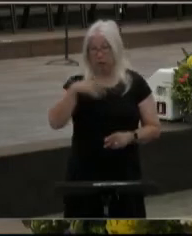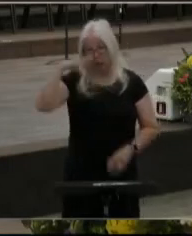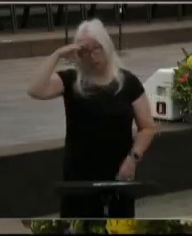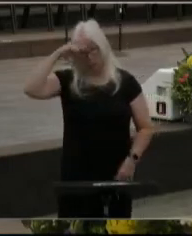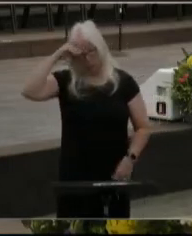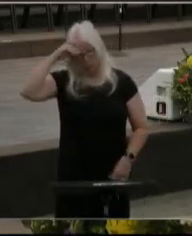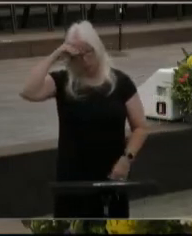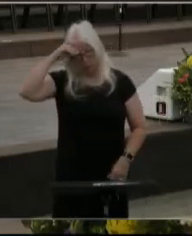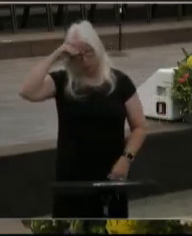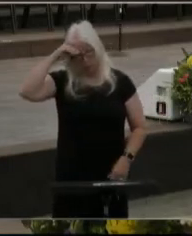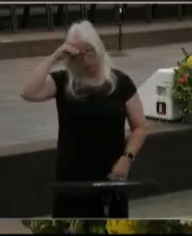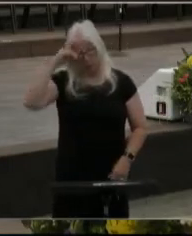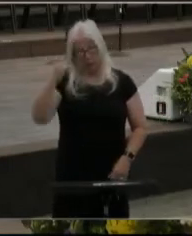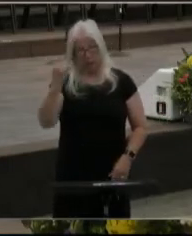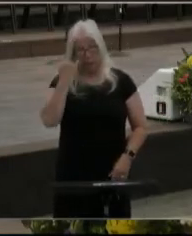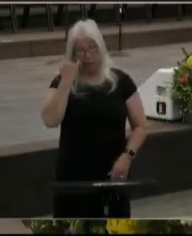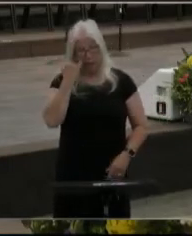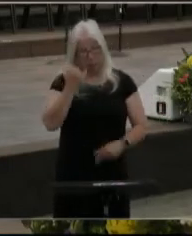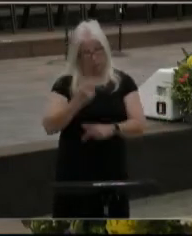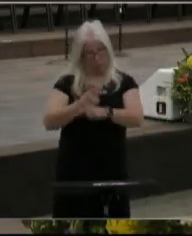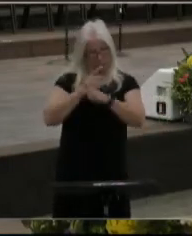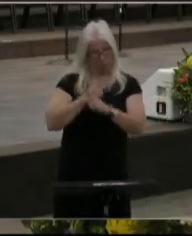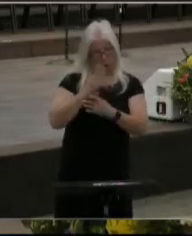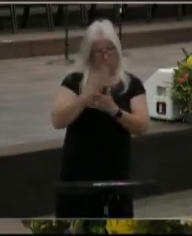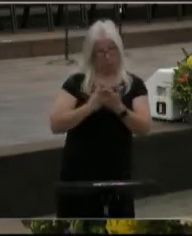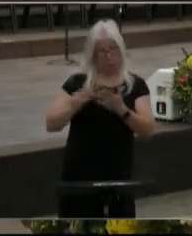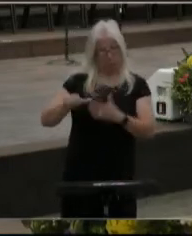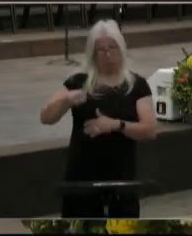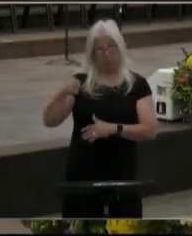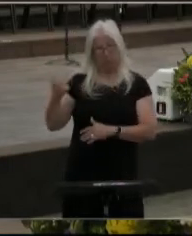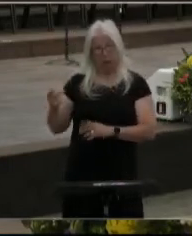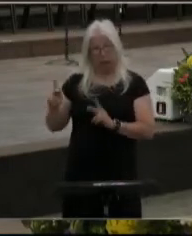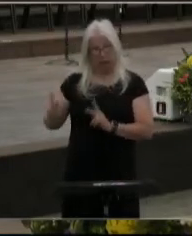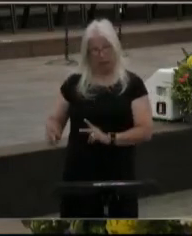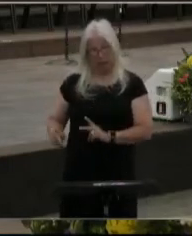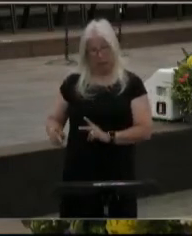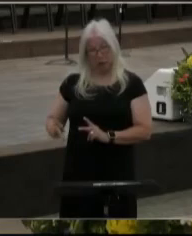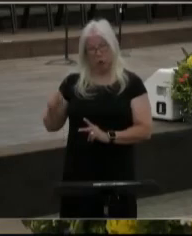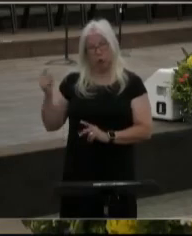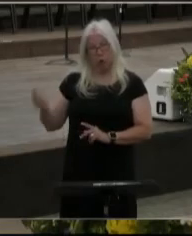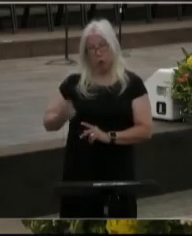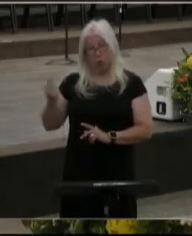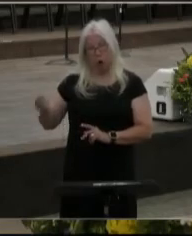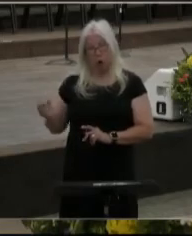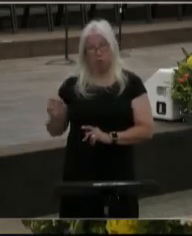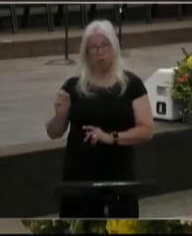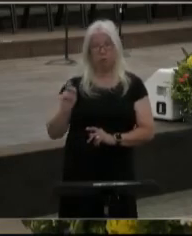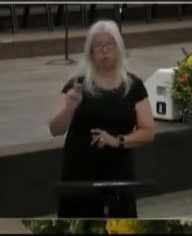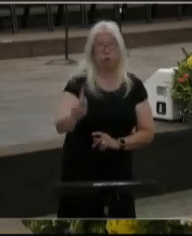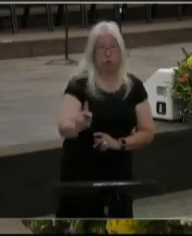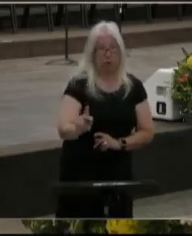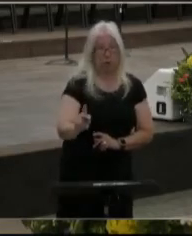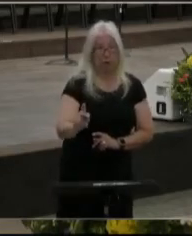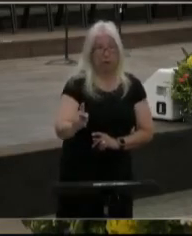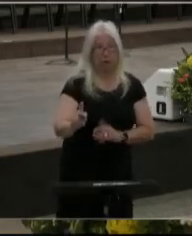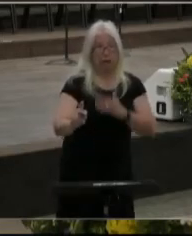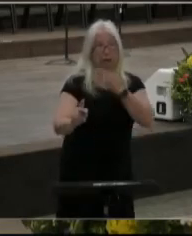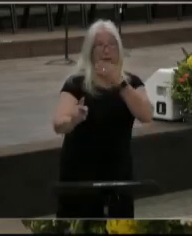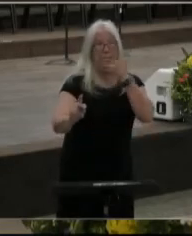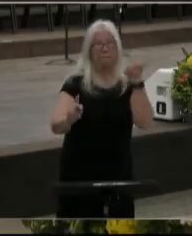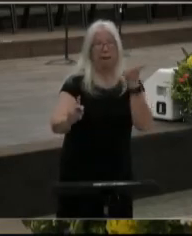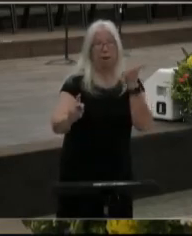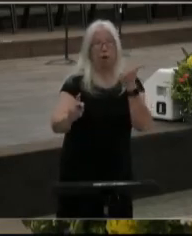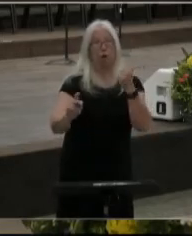boys, if you ever borrow something from somebody, you always return it in